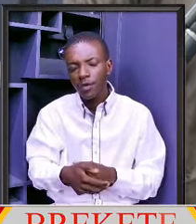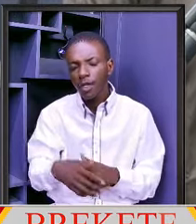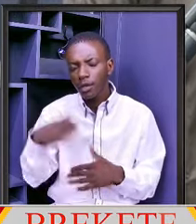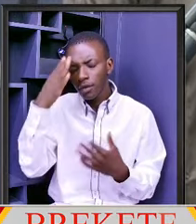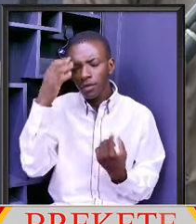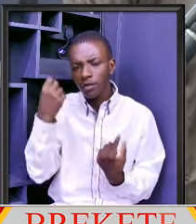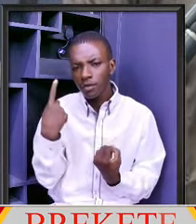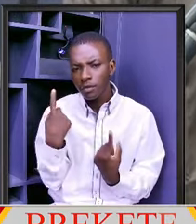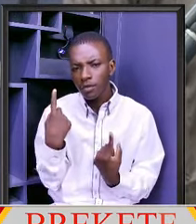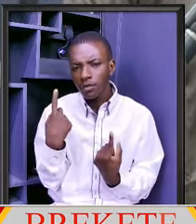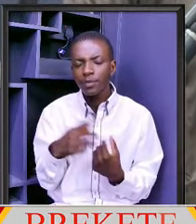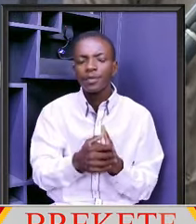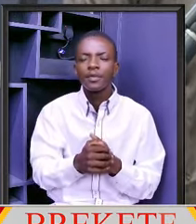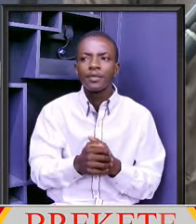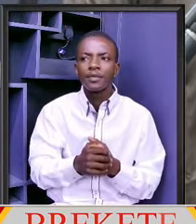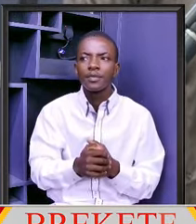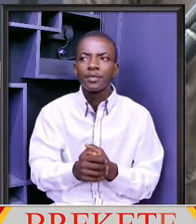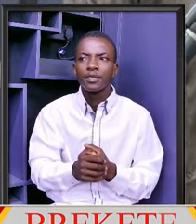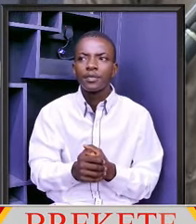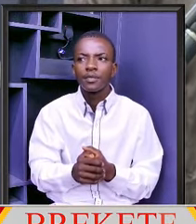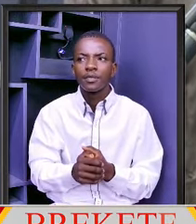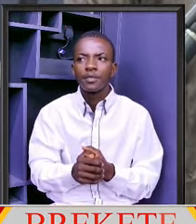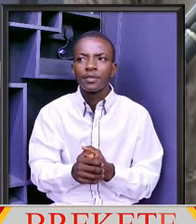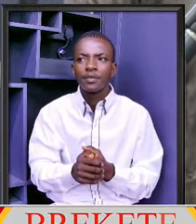I don't know what I don't understand.